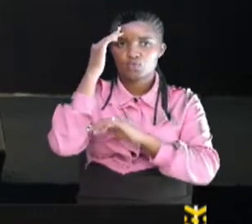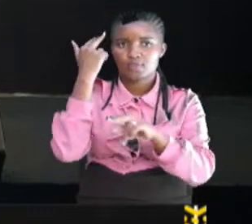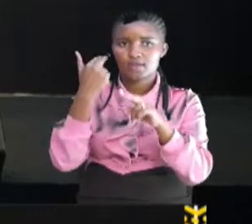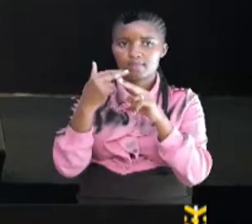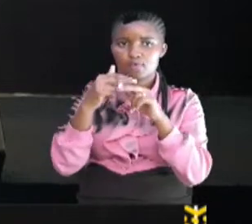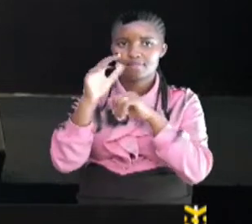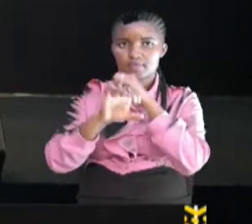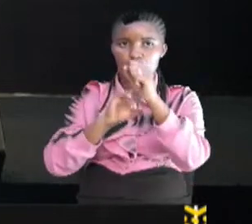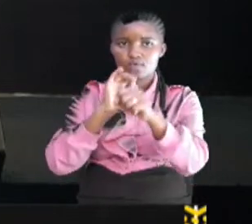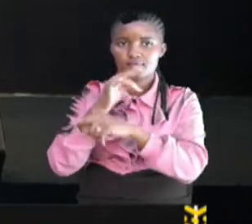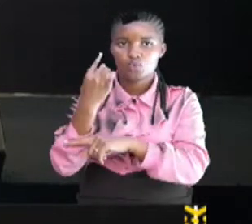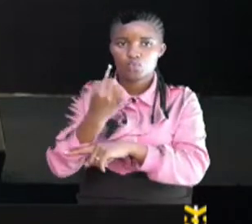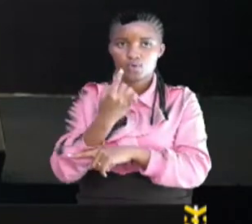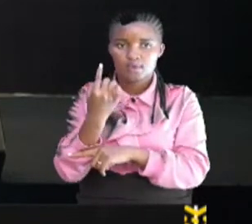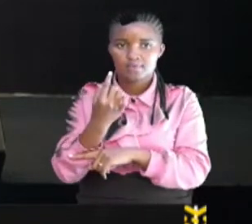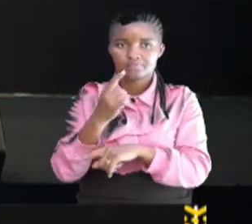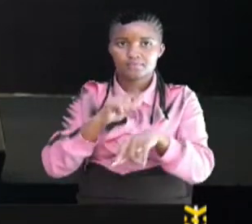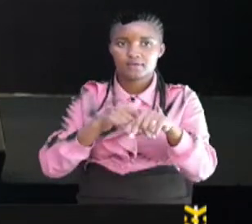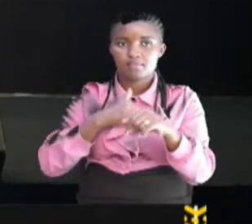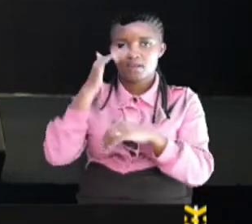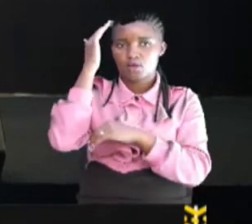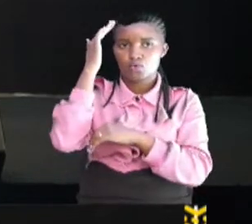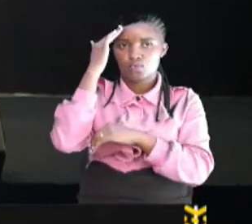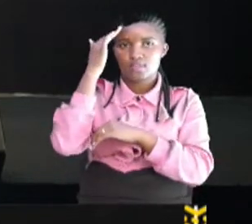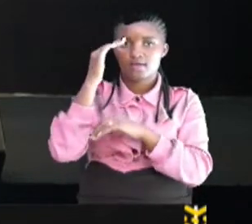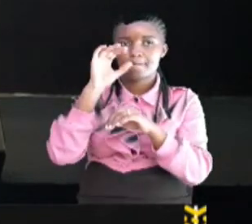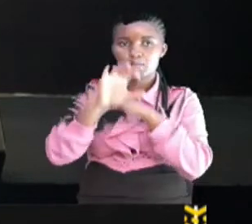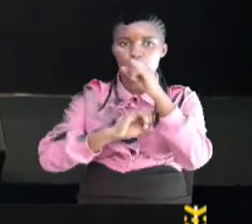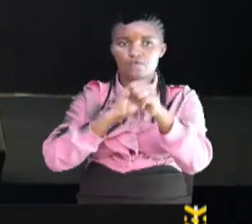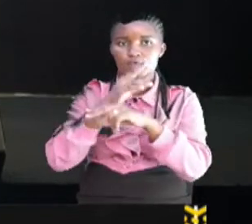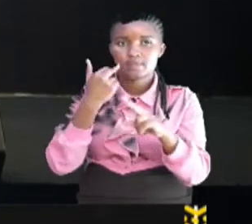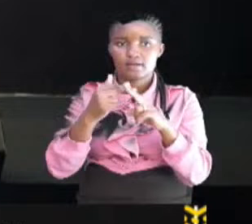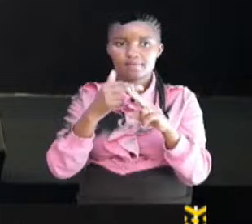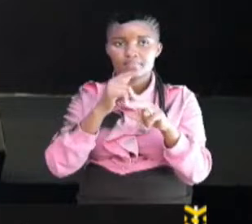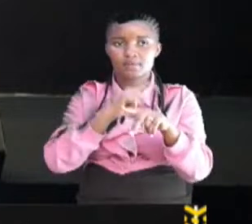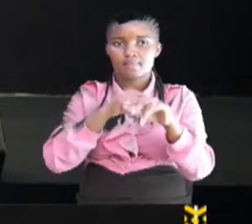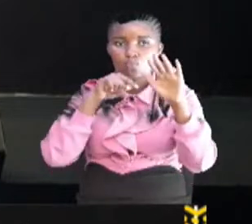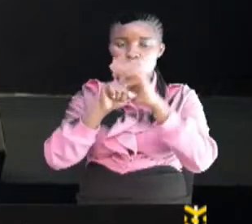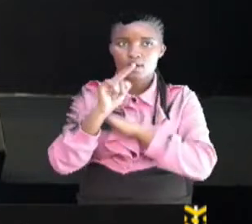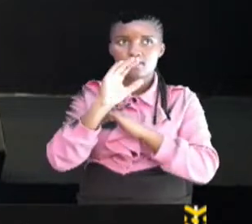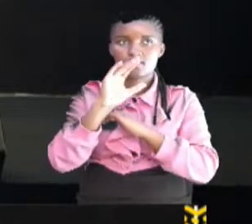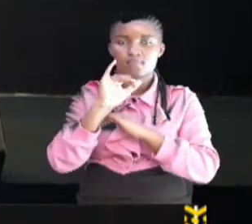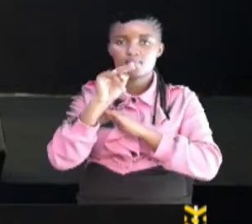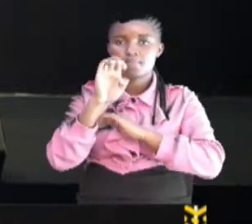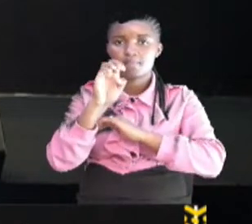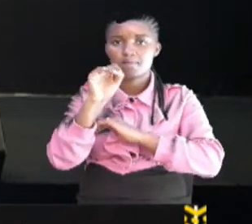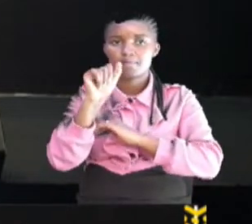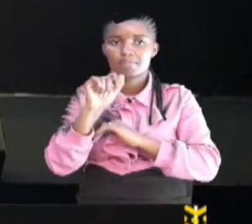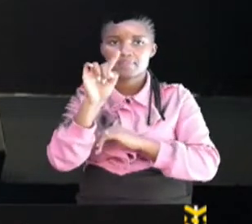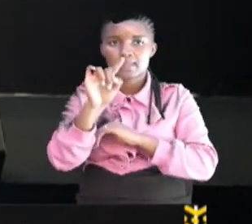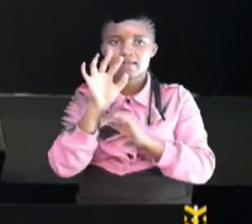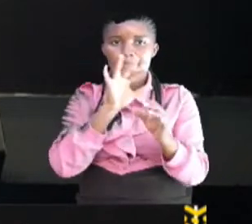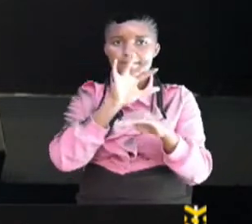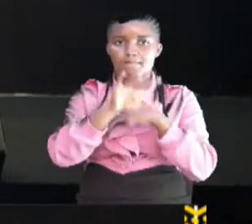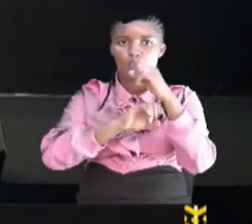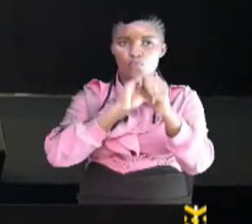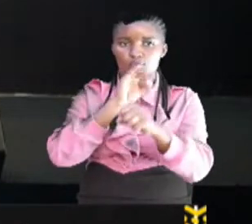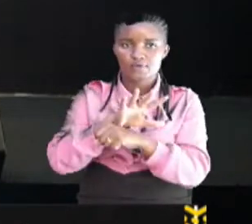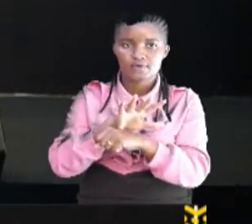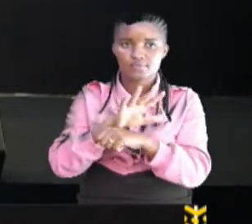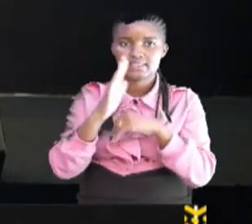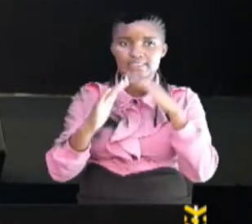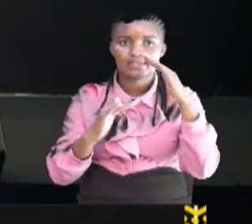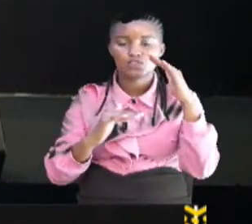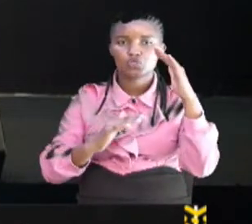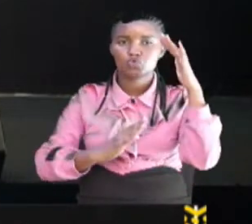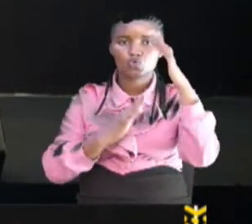name, and knowing the name, when you walk into a cinema, that particular movie is top of mind. So if it's top of mind, that's most